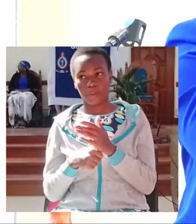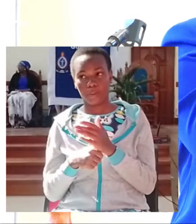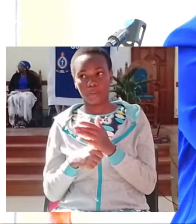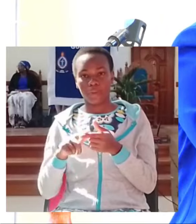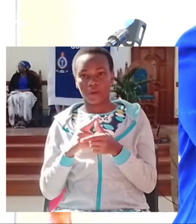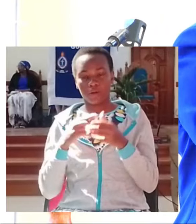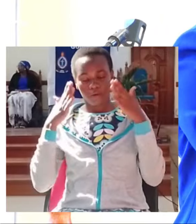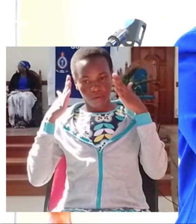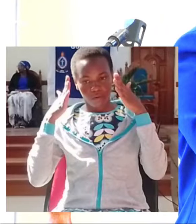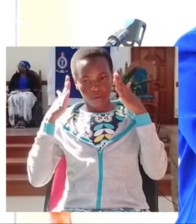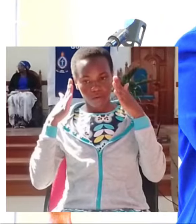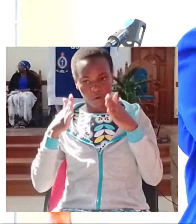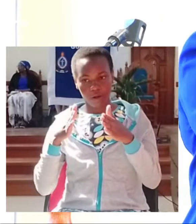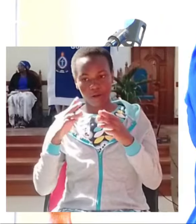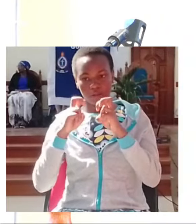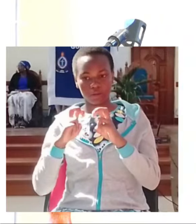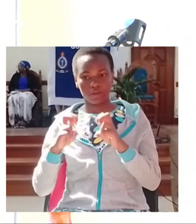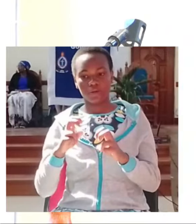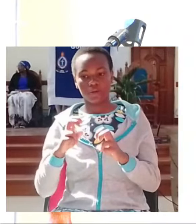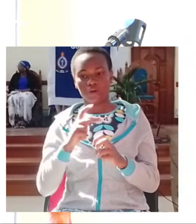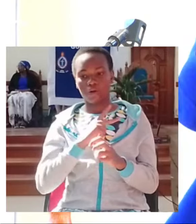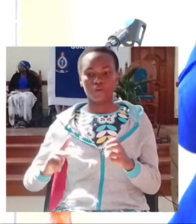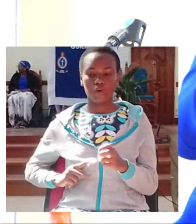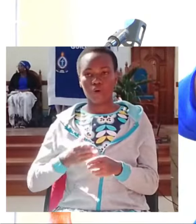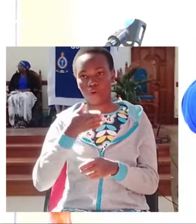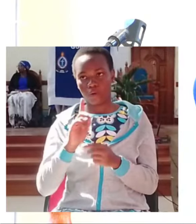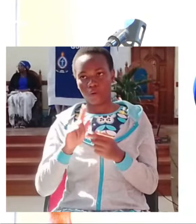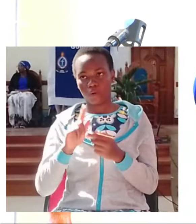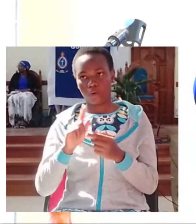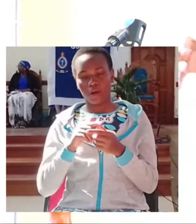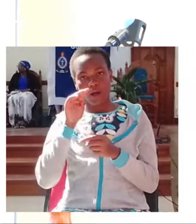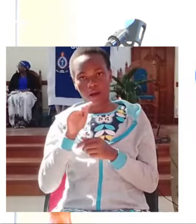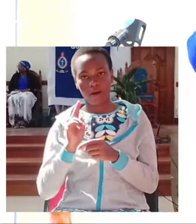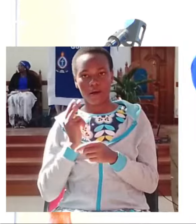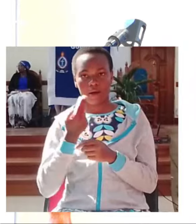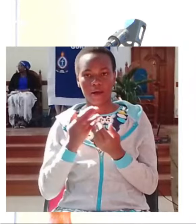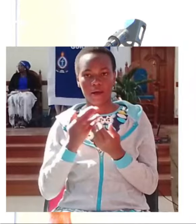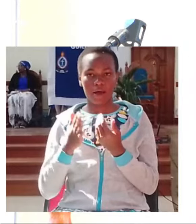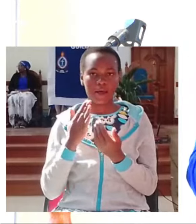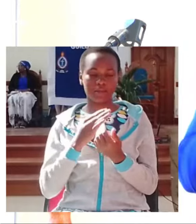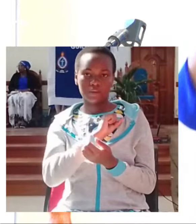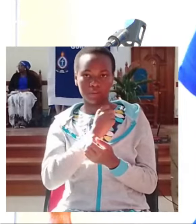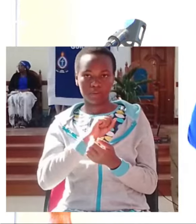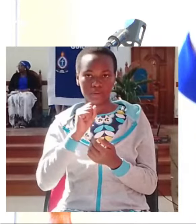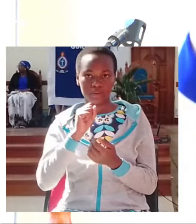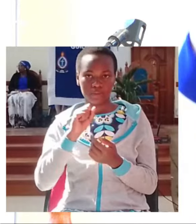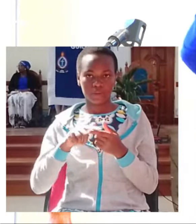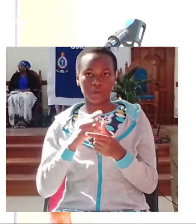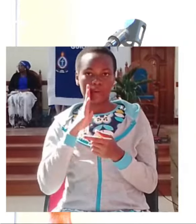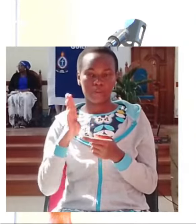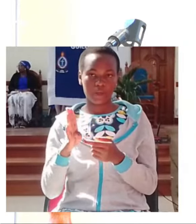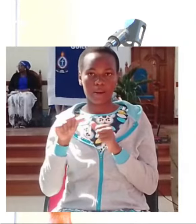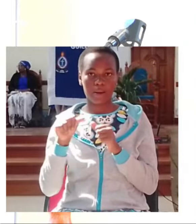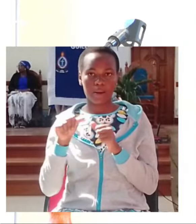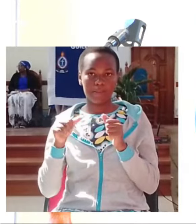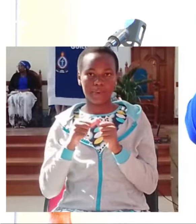ya kufocus on seeking the righteousness of God. Instead of us taking care of our souls, we are being concerned